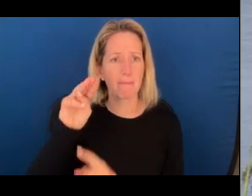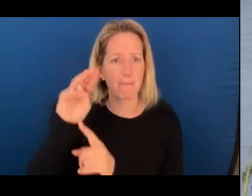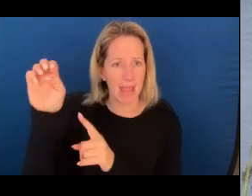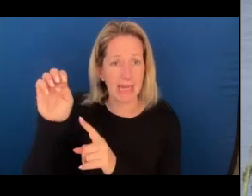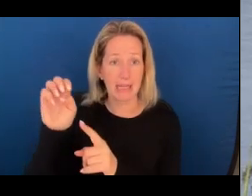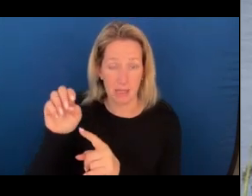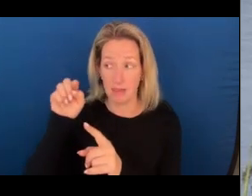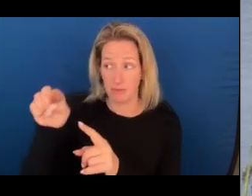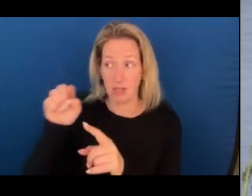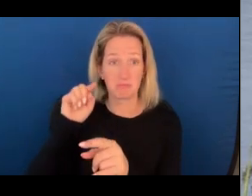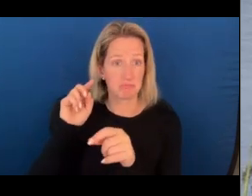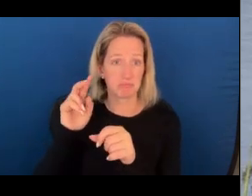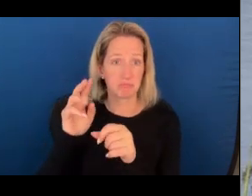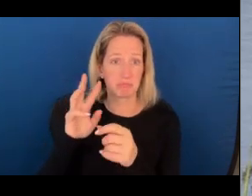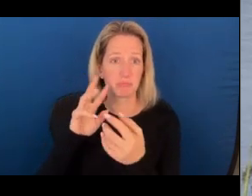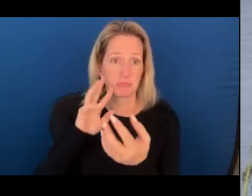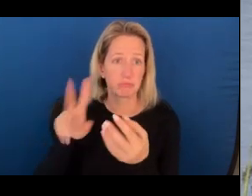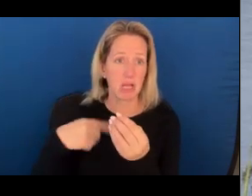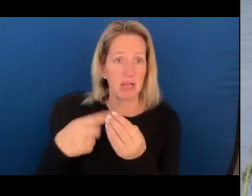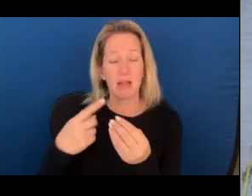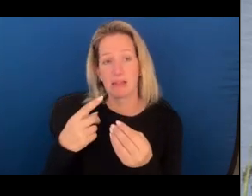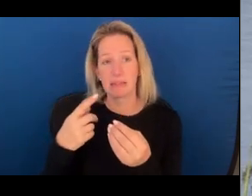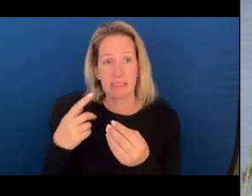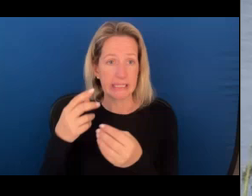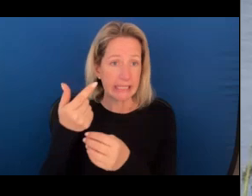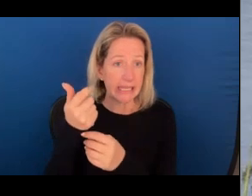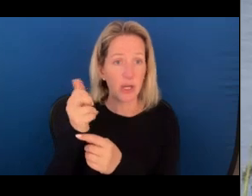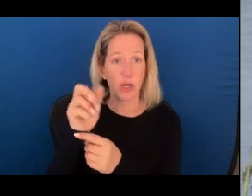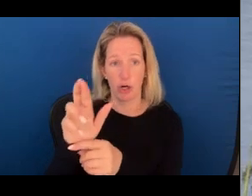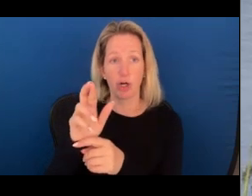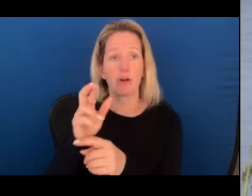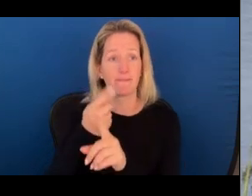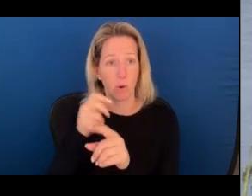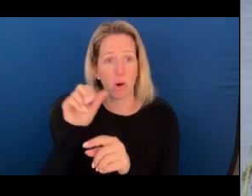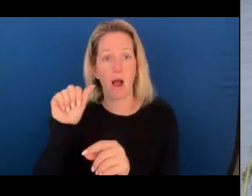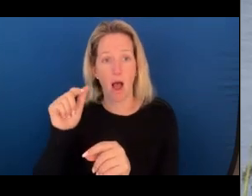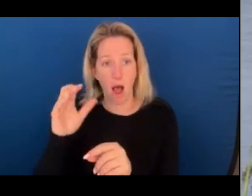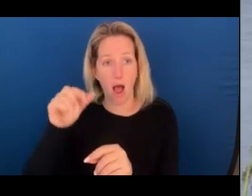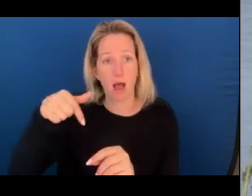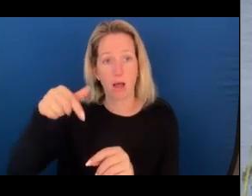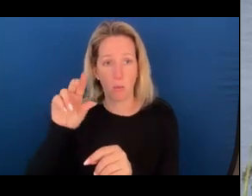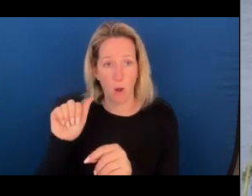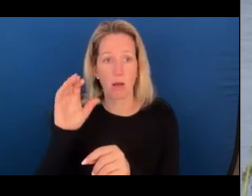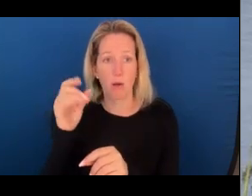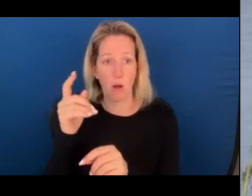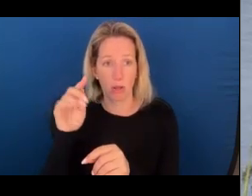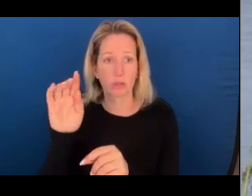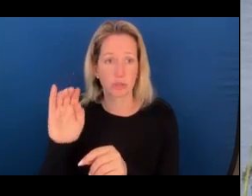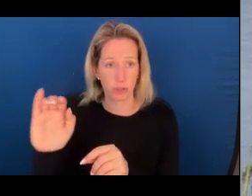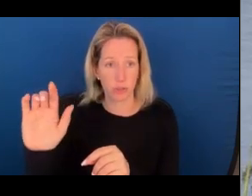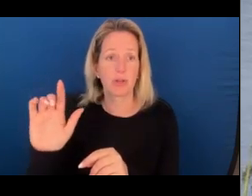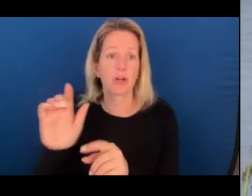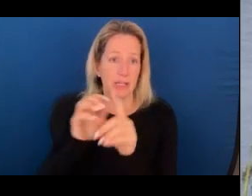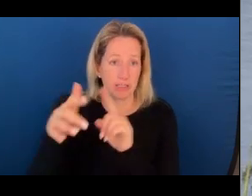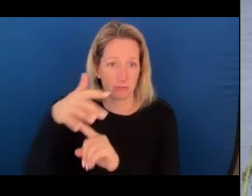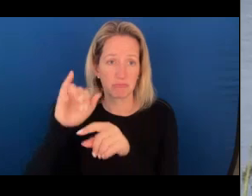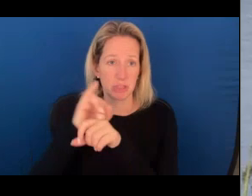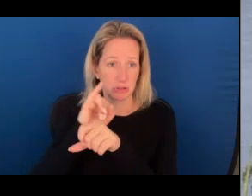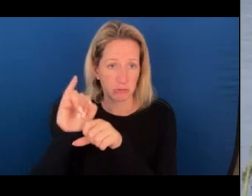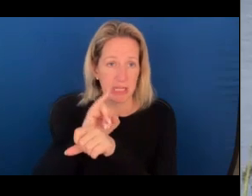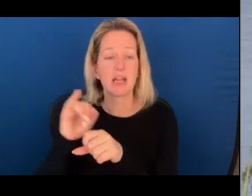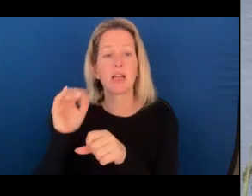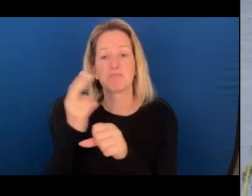viable gear that's made out of seaweed and other things for the aquaculture industry. So maybe I can help make a connection. Maybe you can test some of their